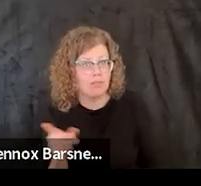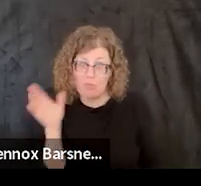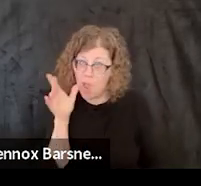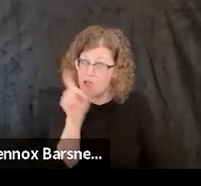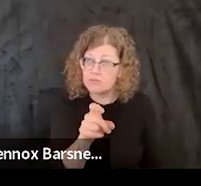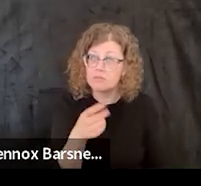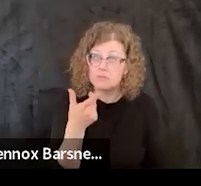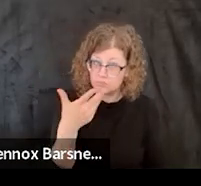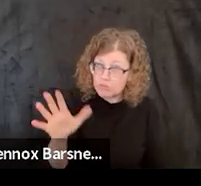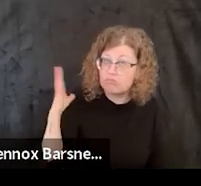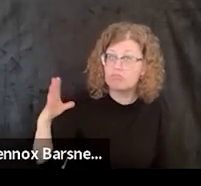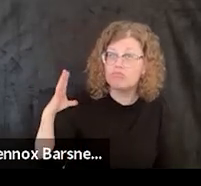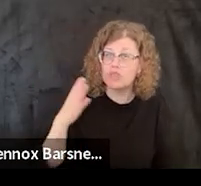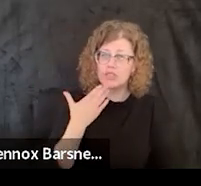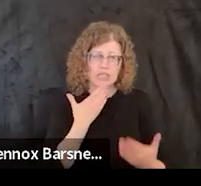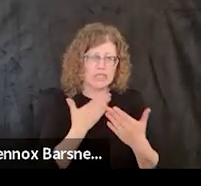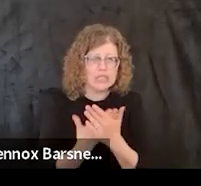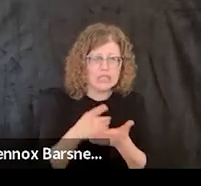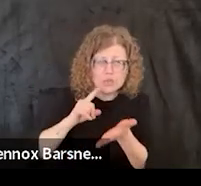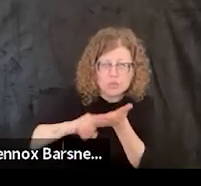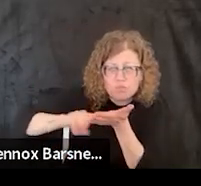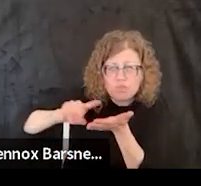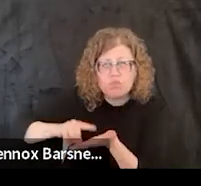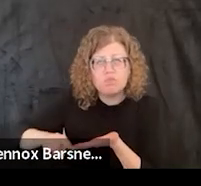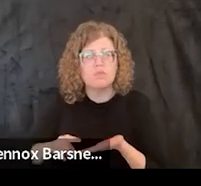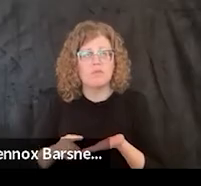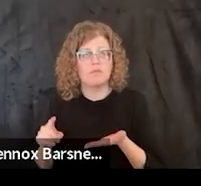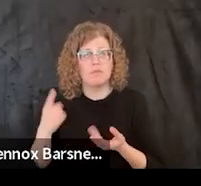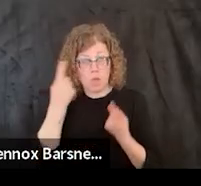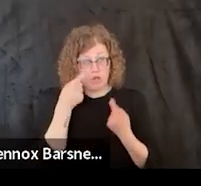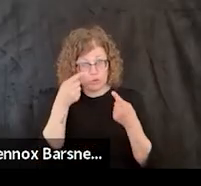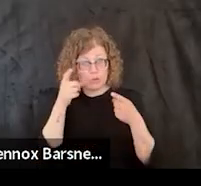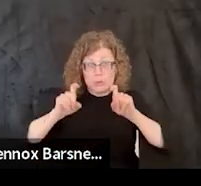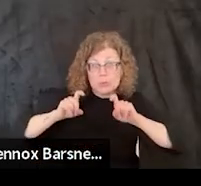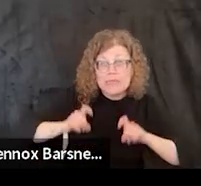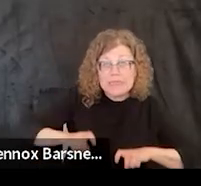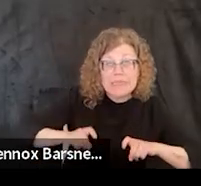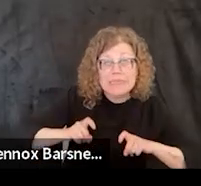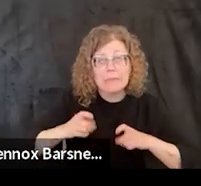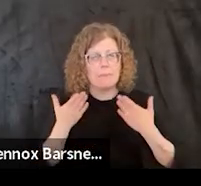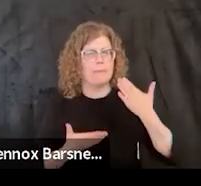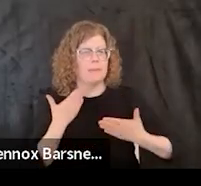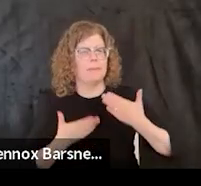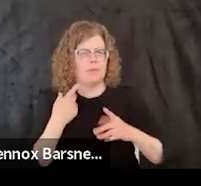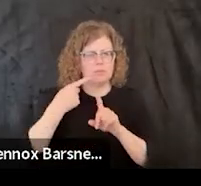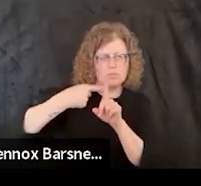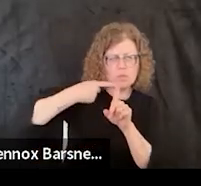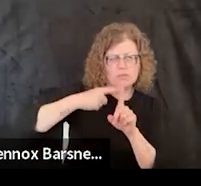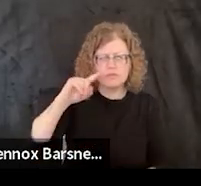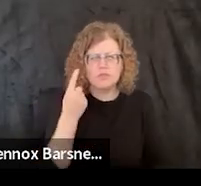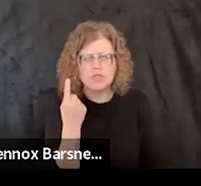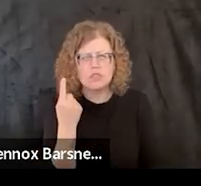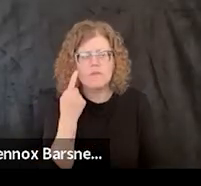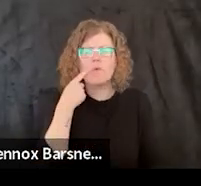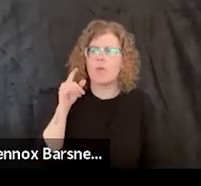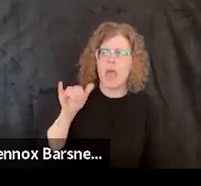adequate research? Is it available for rent during your shoot days? And can you rent first to build up your knowledge and skills before investing